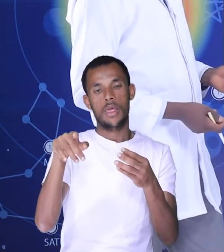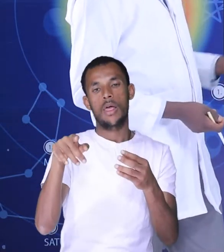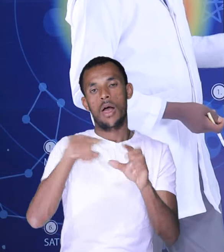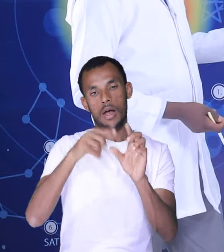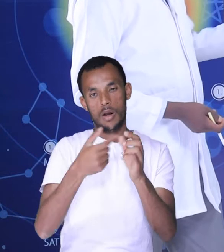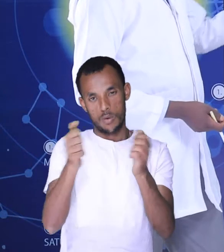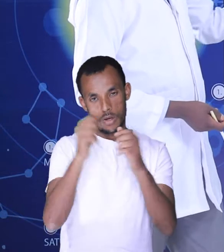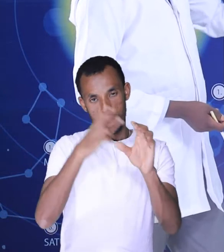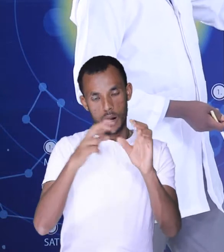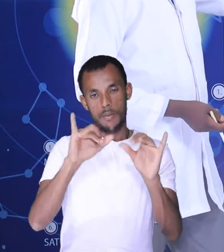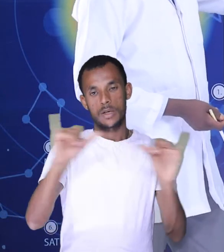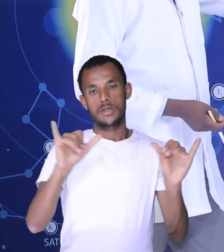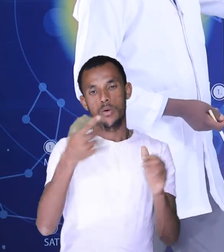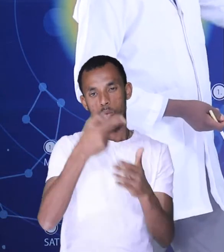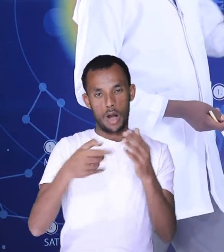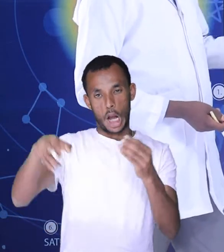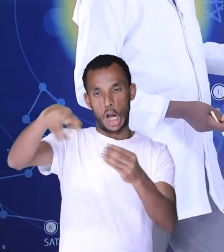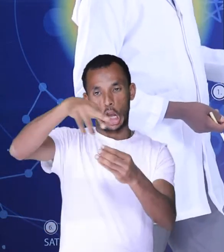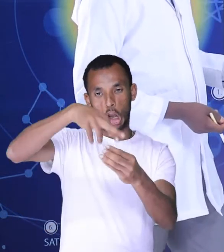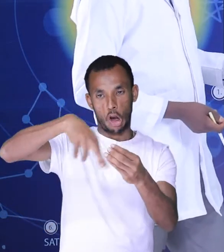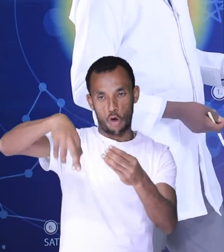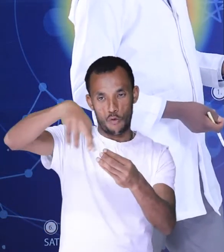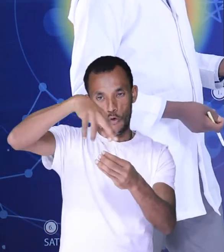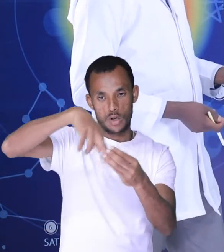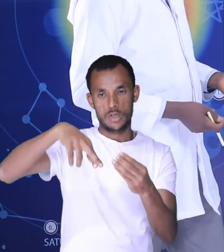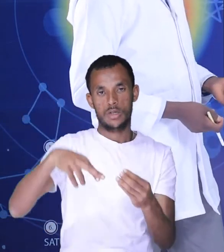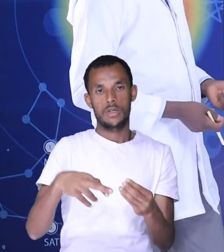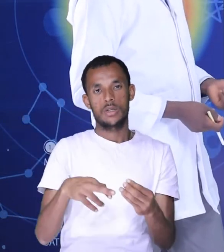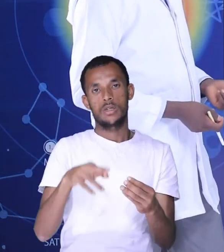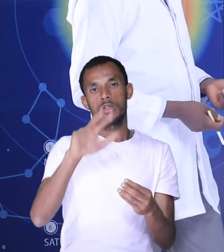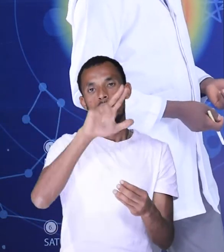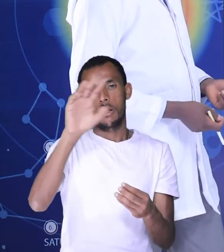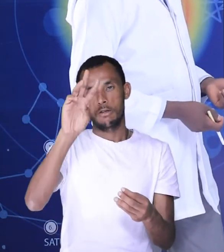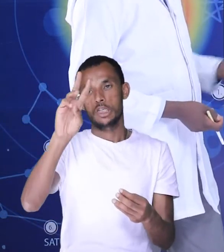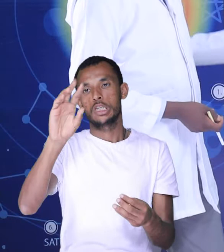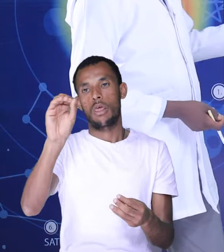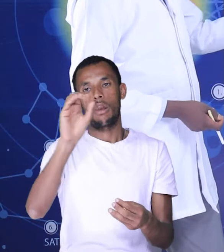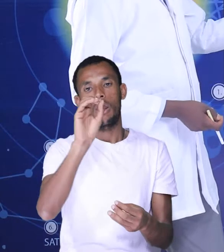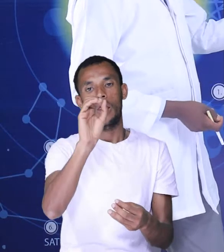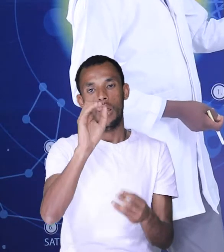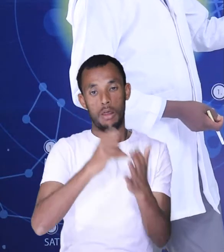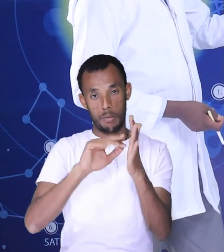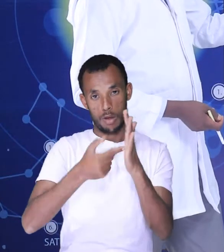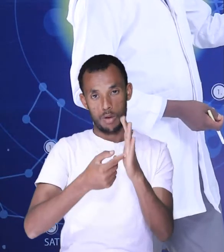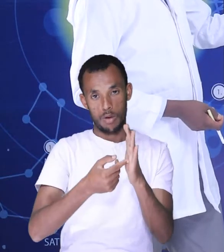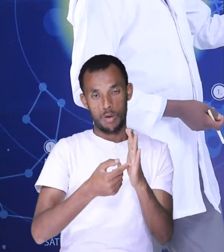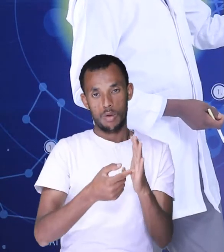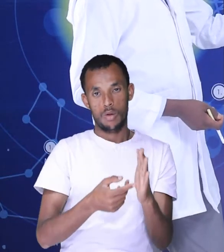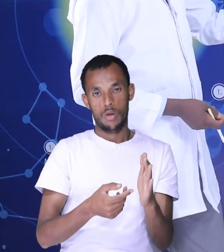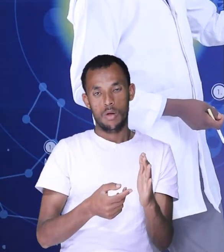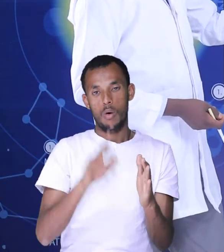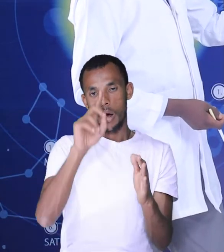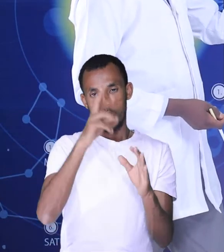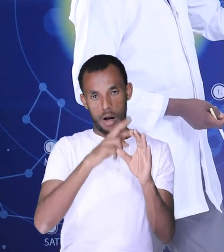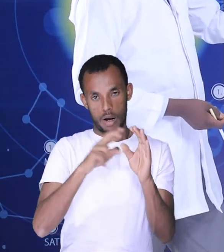measure. That's one revolution equal to 360 degree. That's one